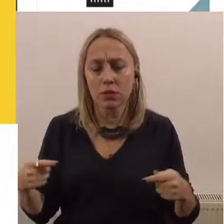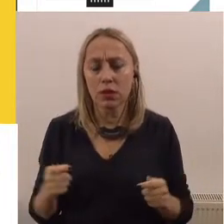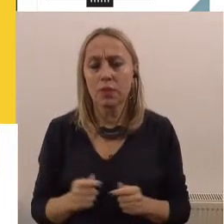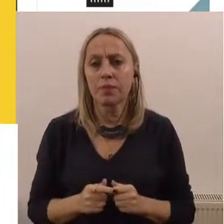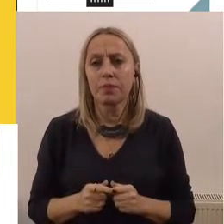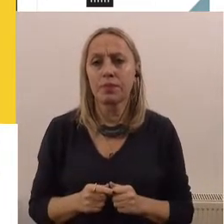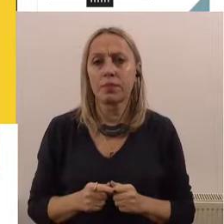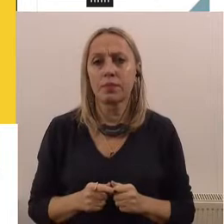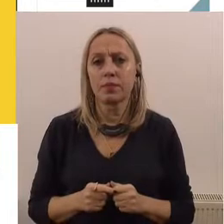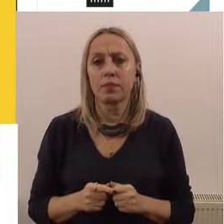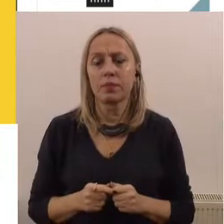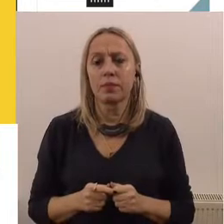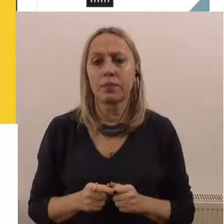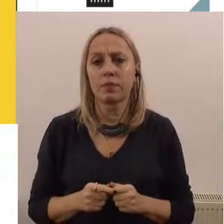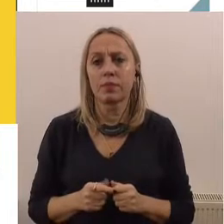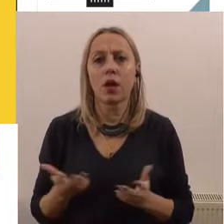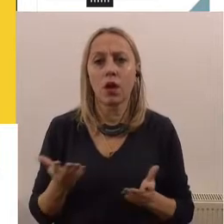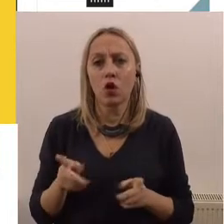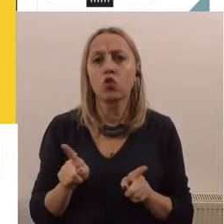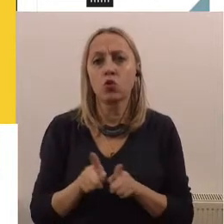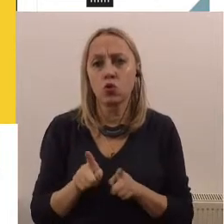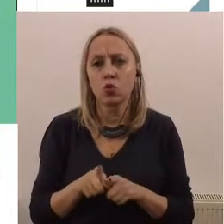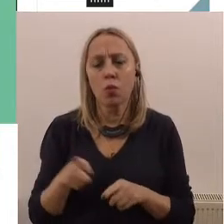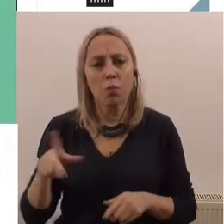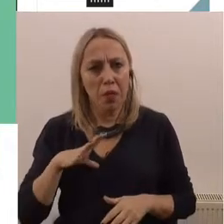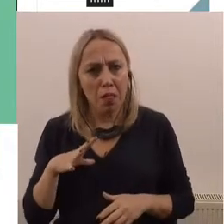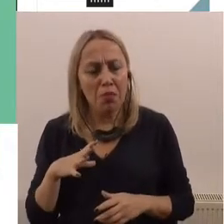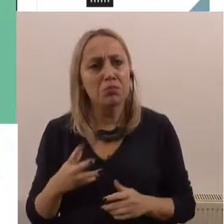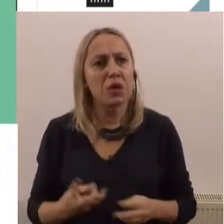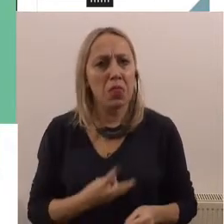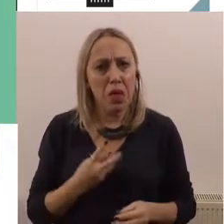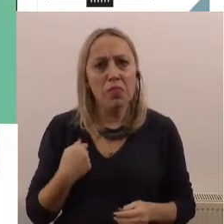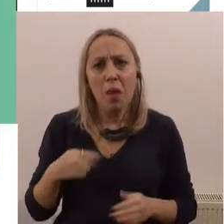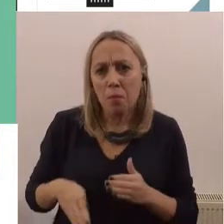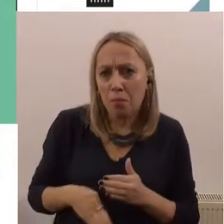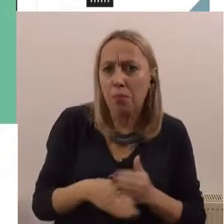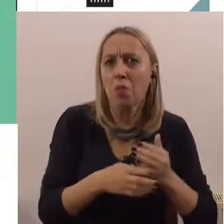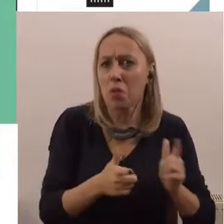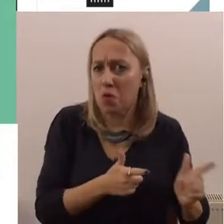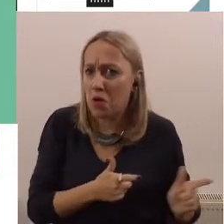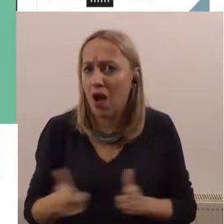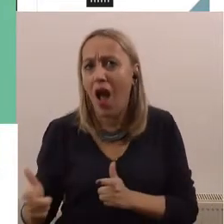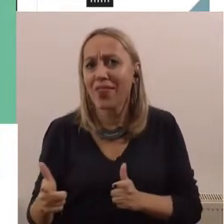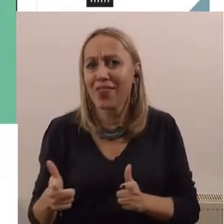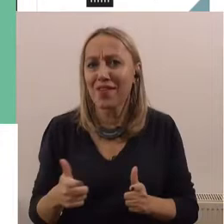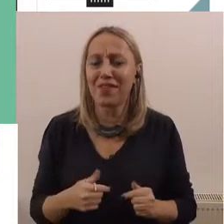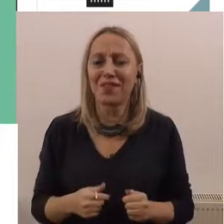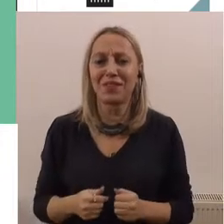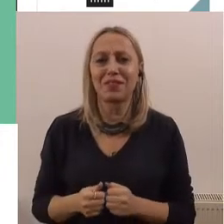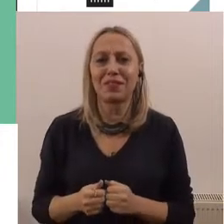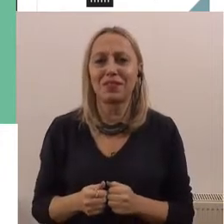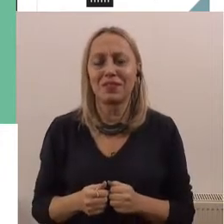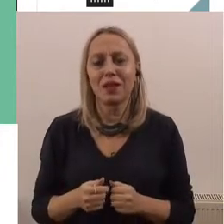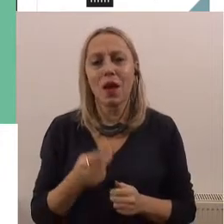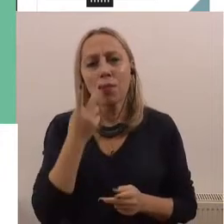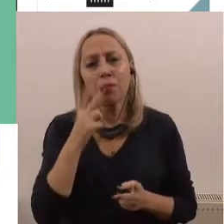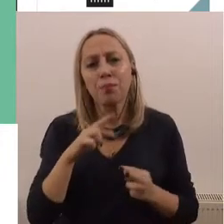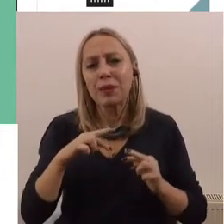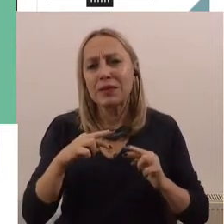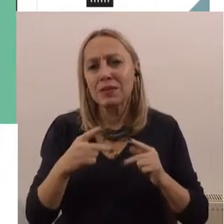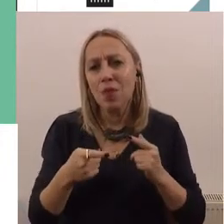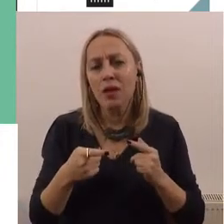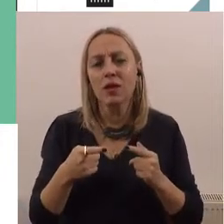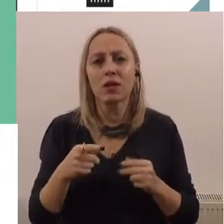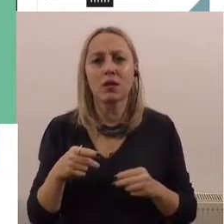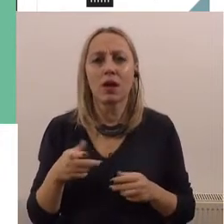full of different energies area. So first we mapped the neighborhood and we attempted